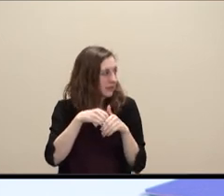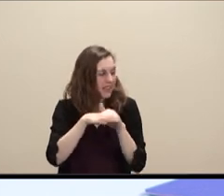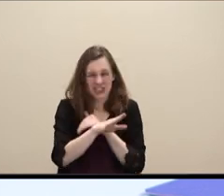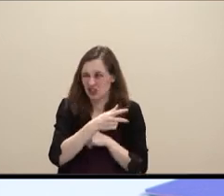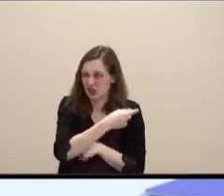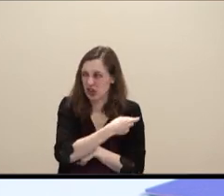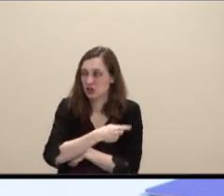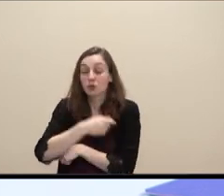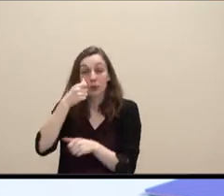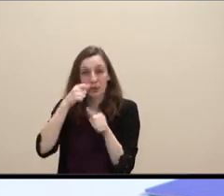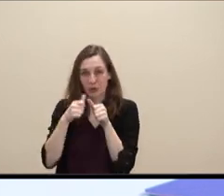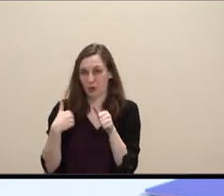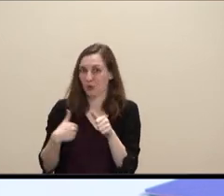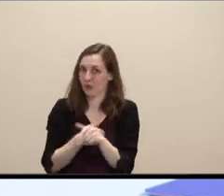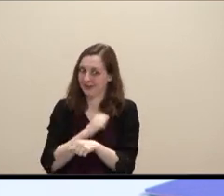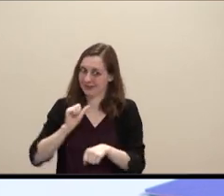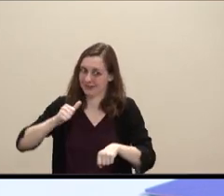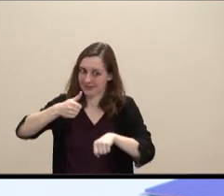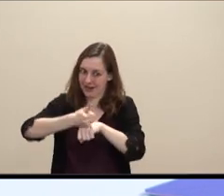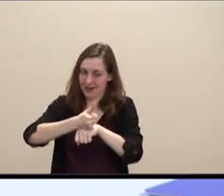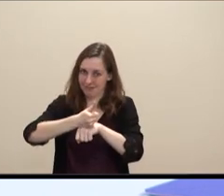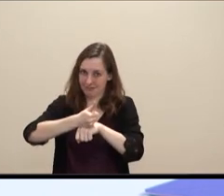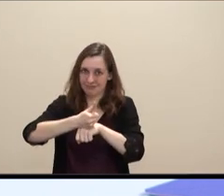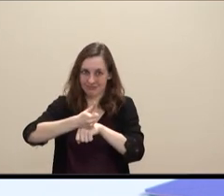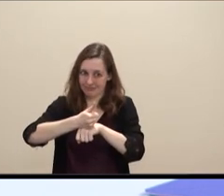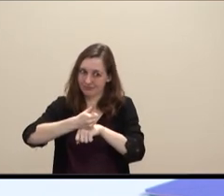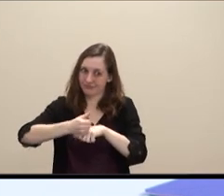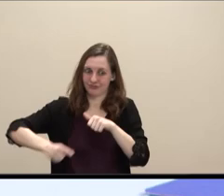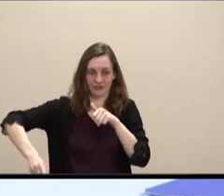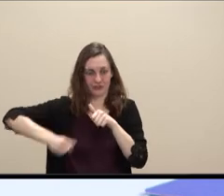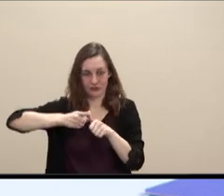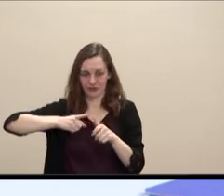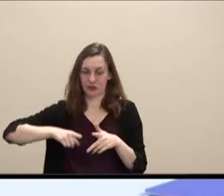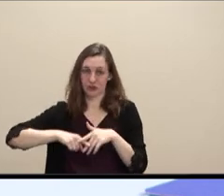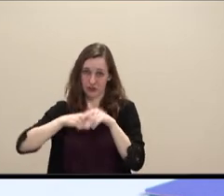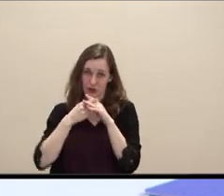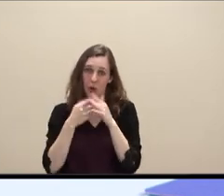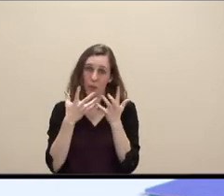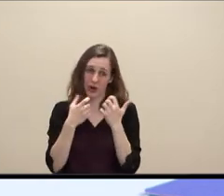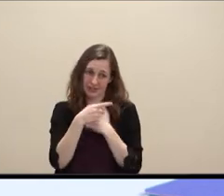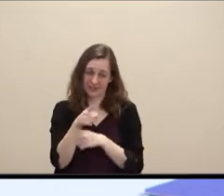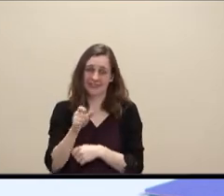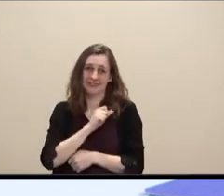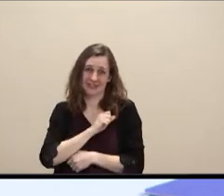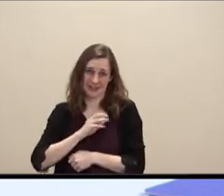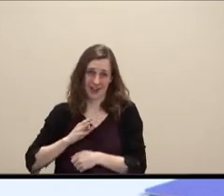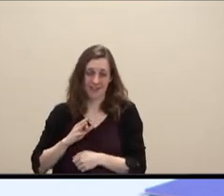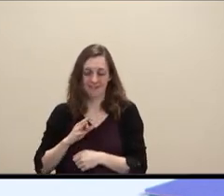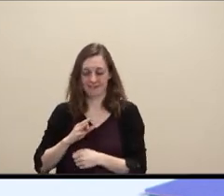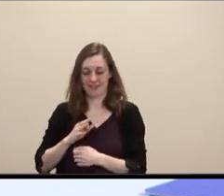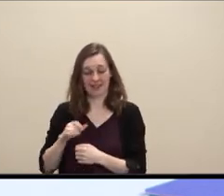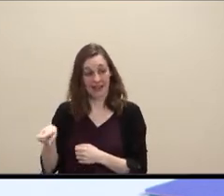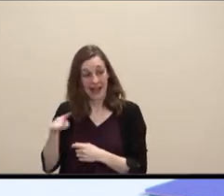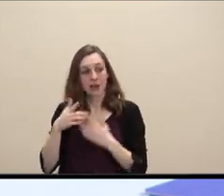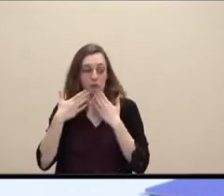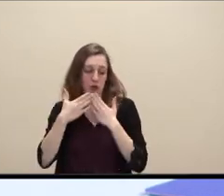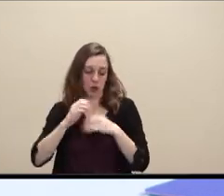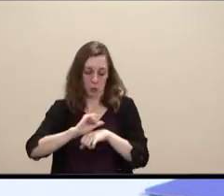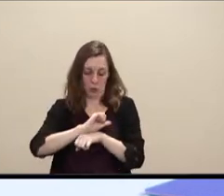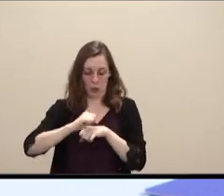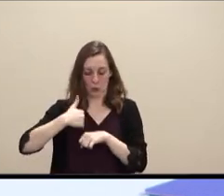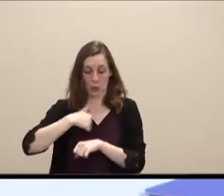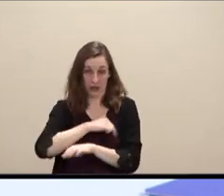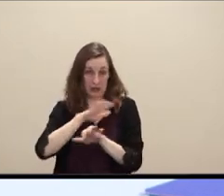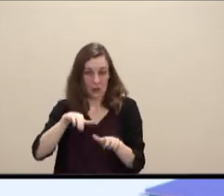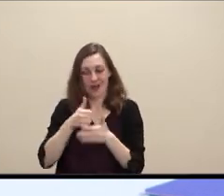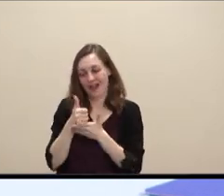also have had staff appreciative the work we've done to make them feel safe, which is what